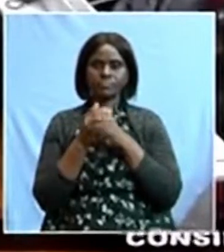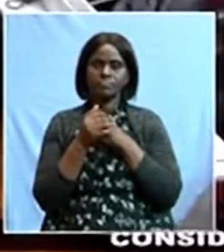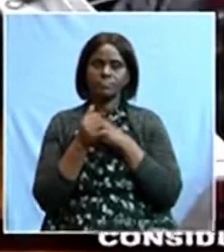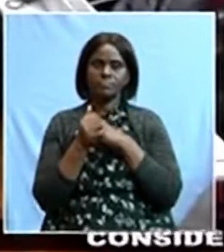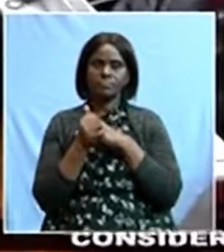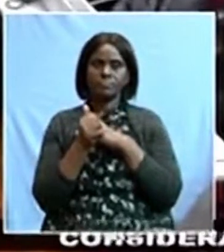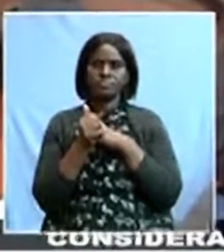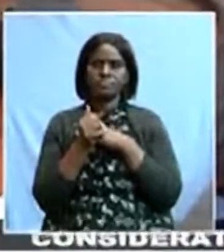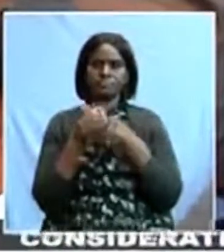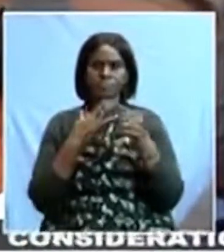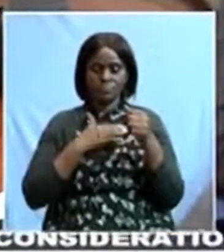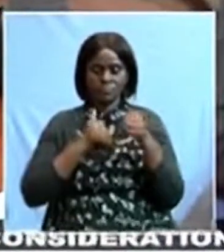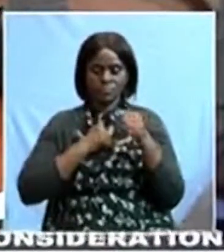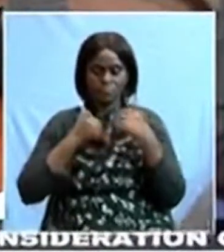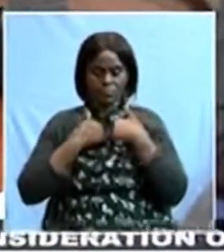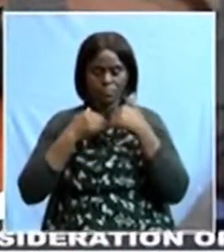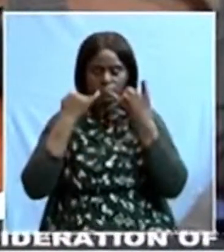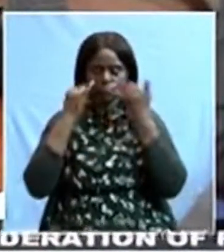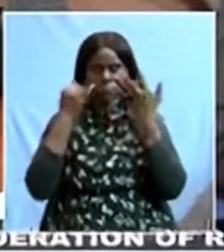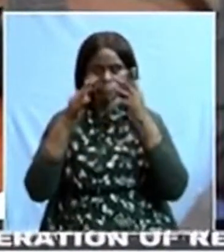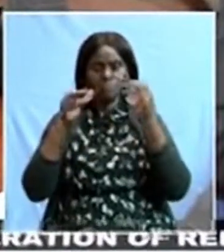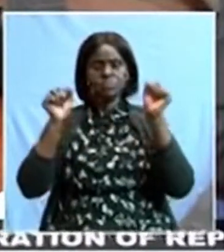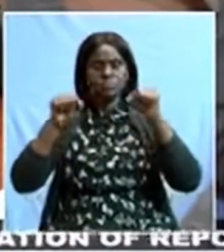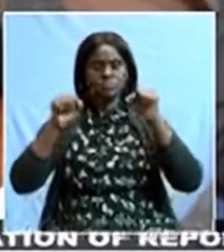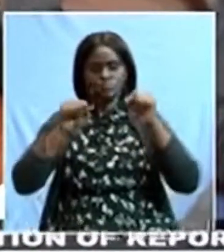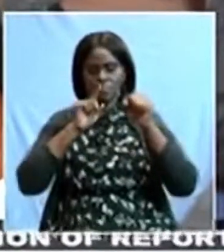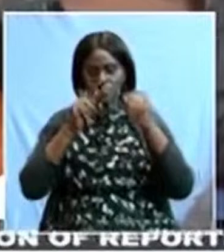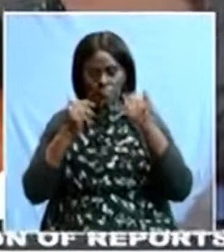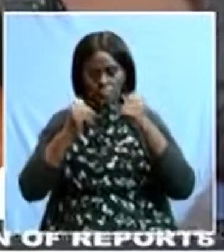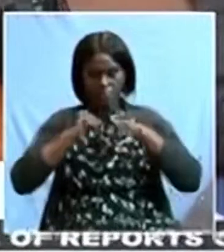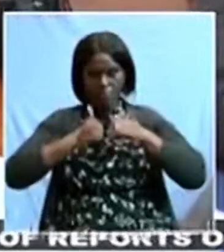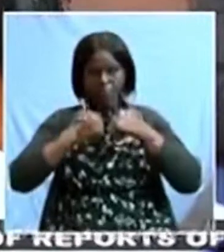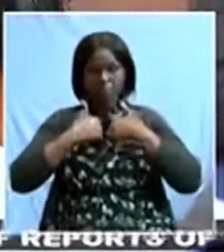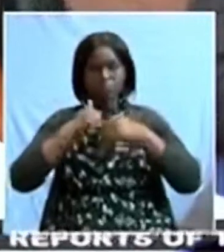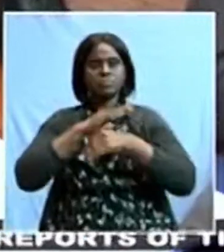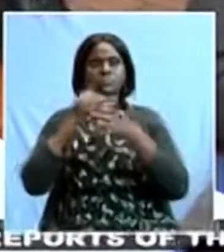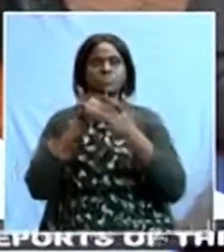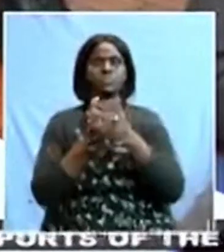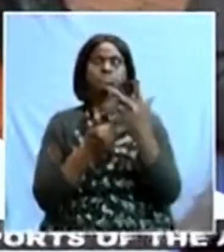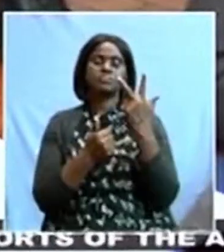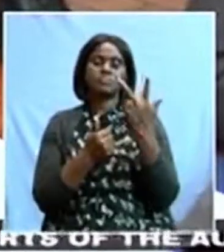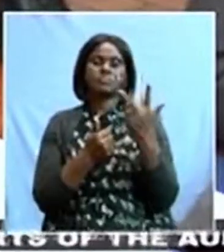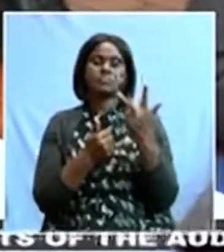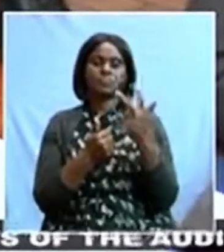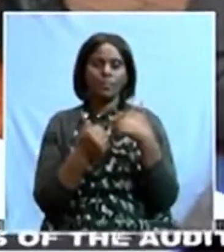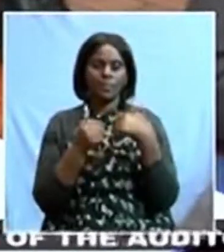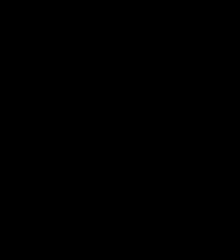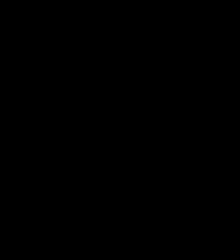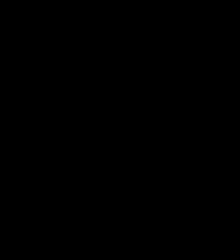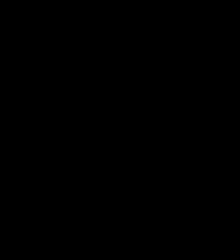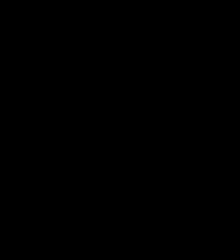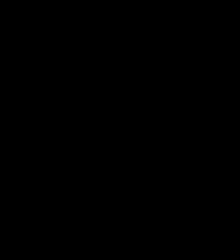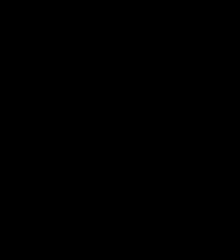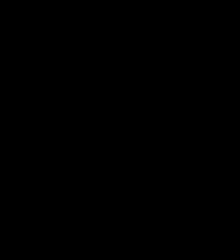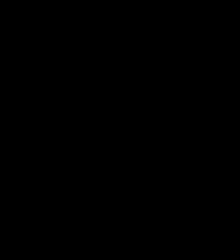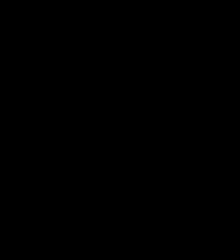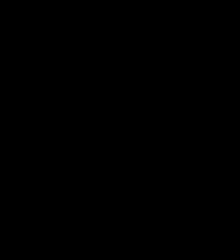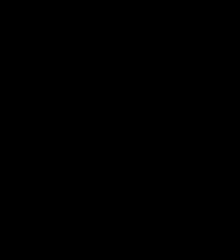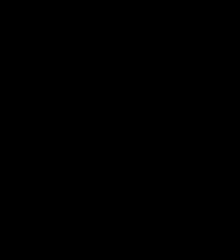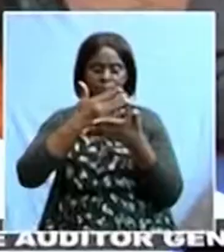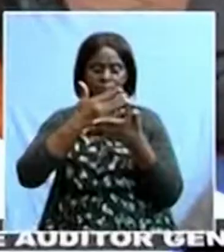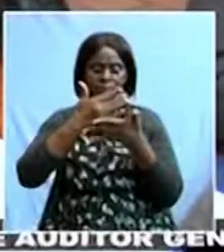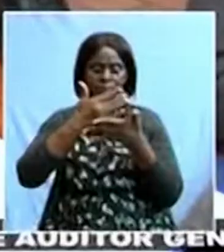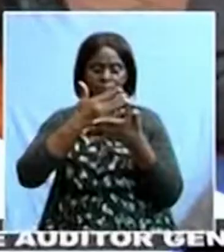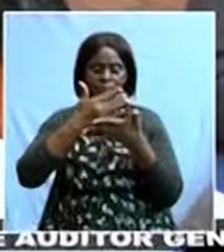As I have stated, yes, currently we have all the 3 laptops. During the time of audit,